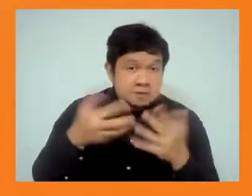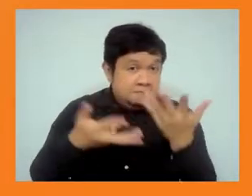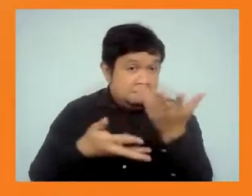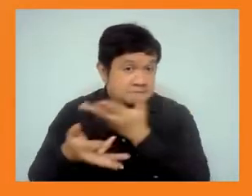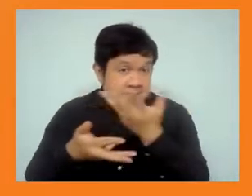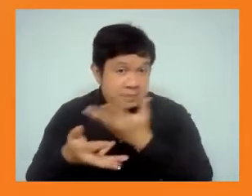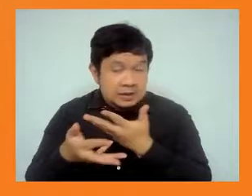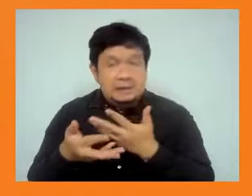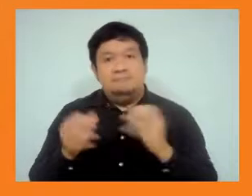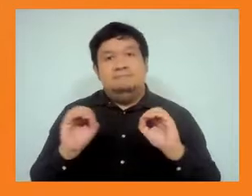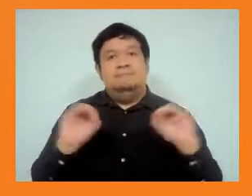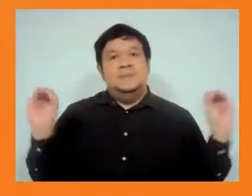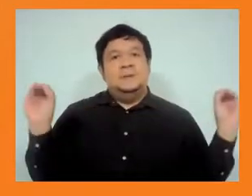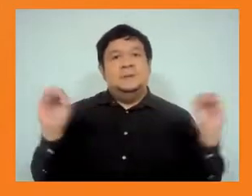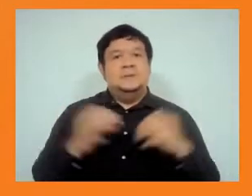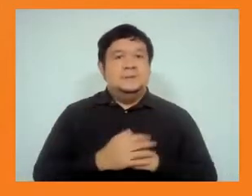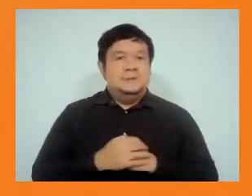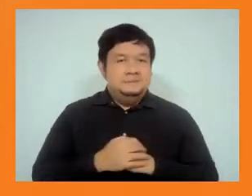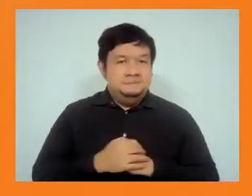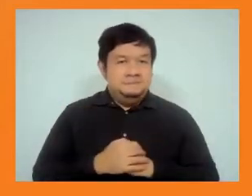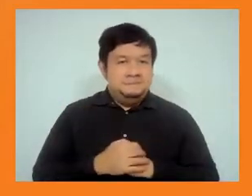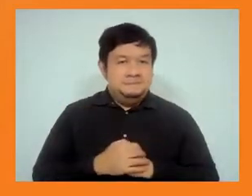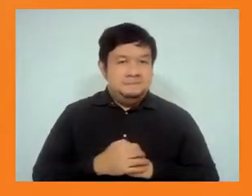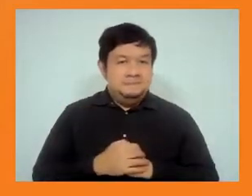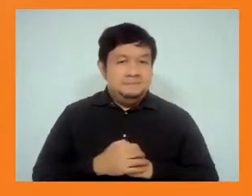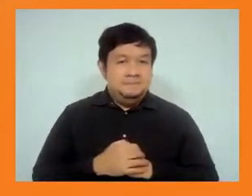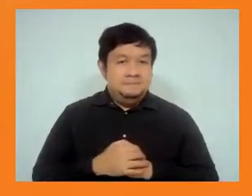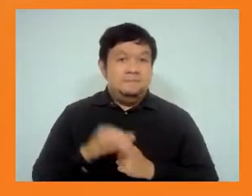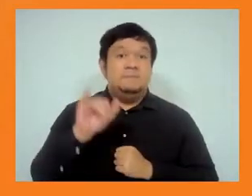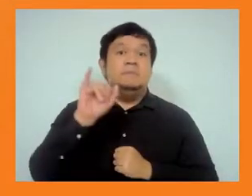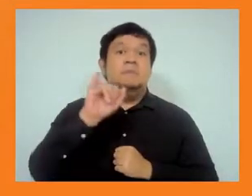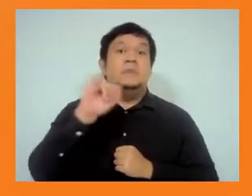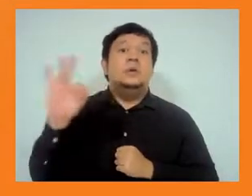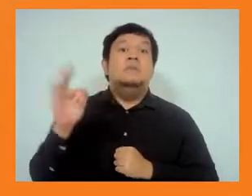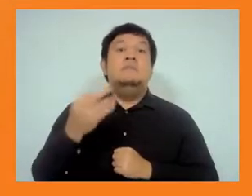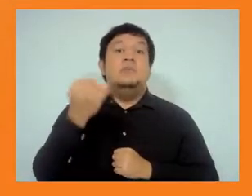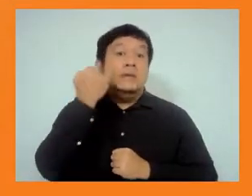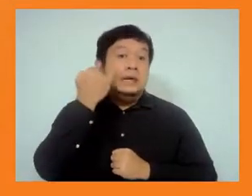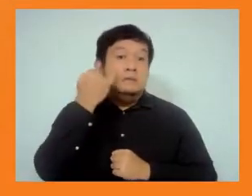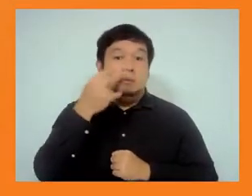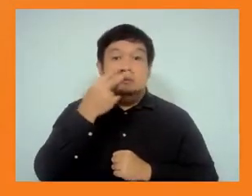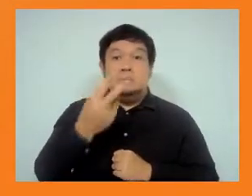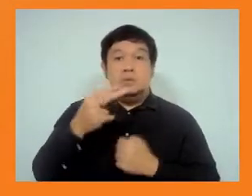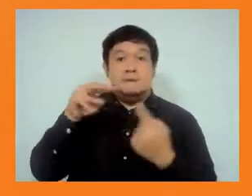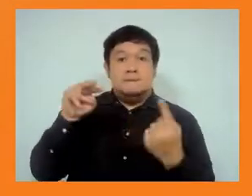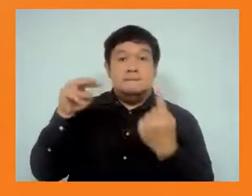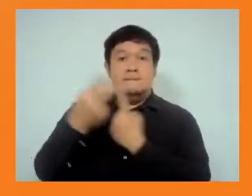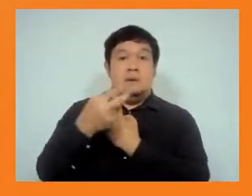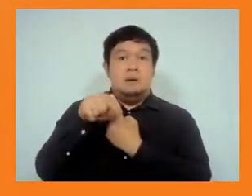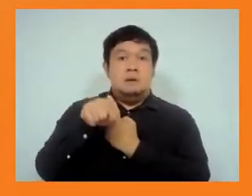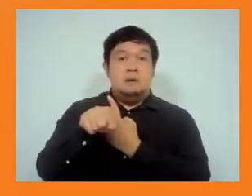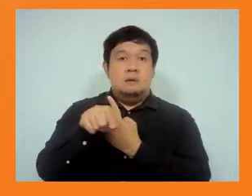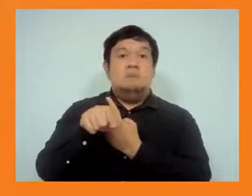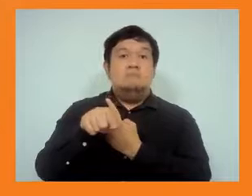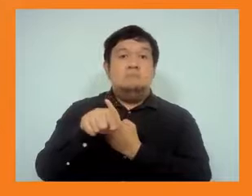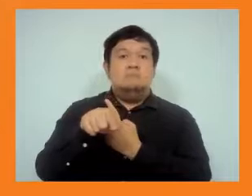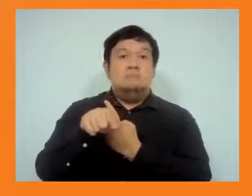but what I would like to say is there is also the aspect in Kolkata of